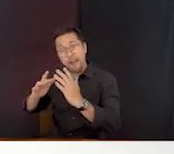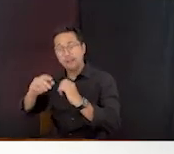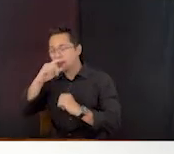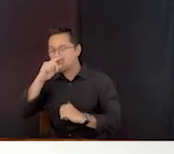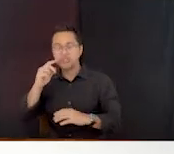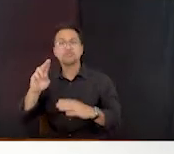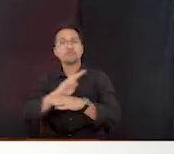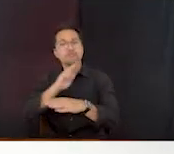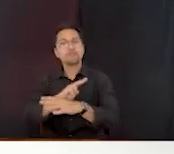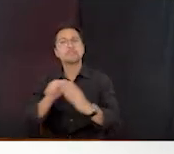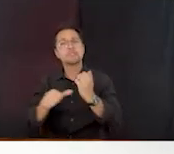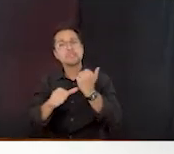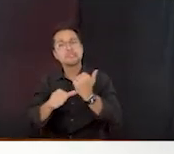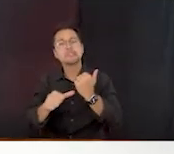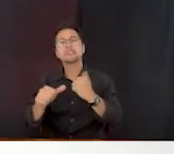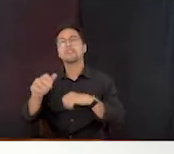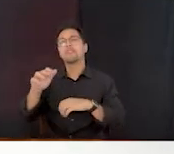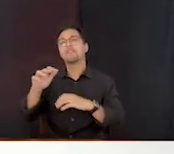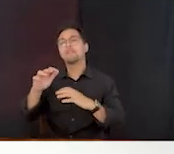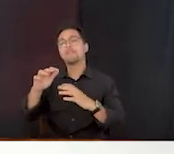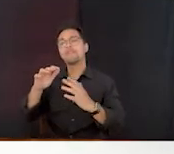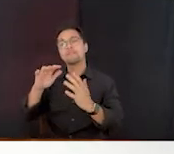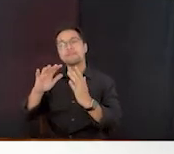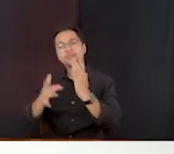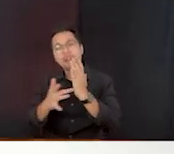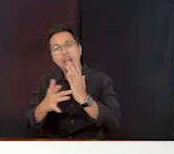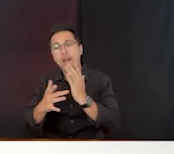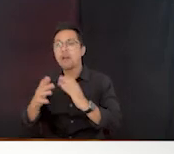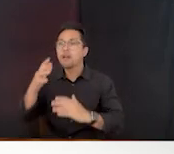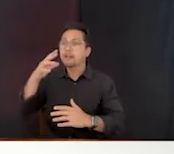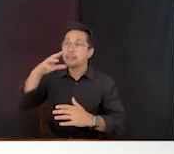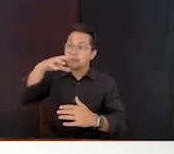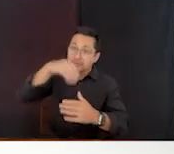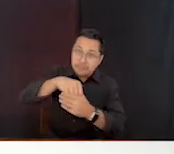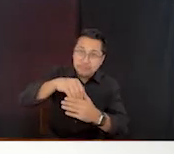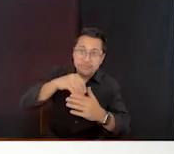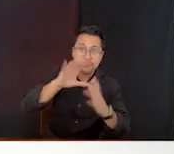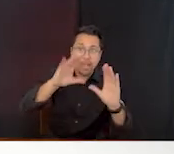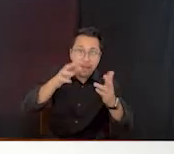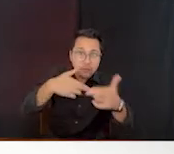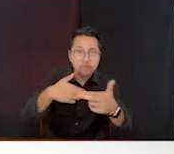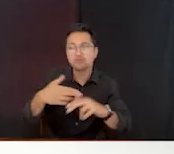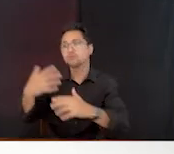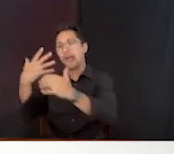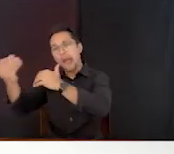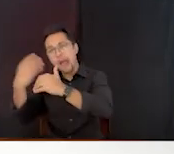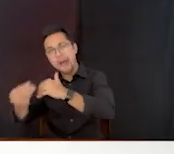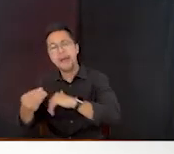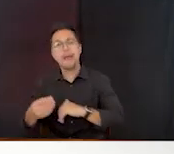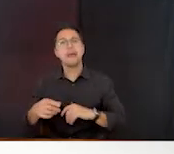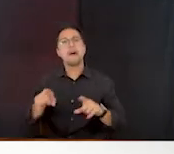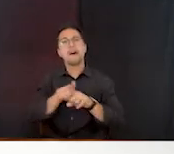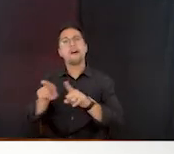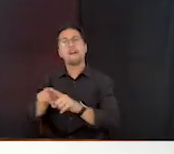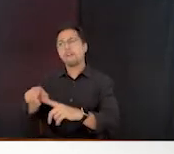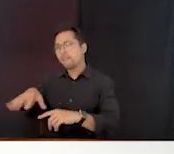assistive technology, both in and outside of the classroom, to make sure that things can be more accessible, and it's about finding innovative